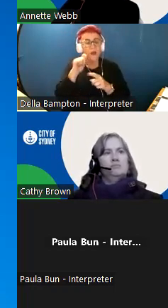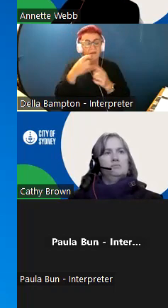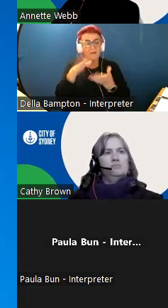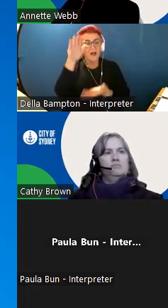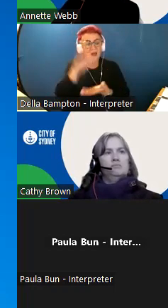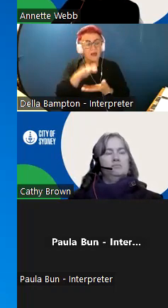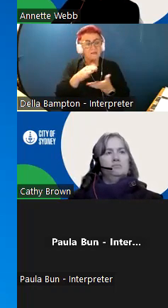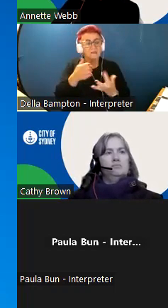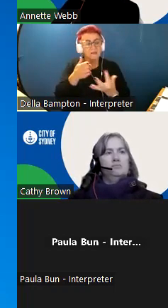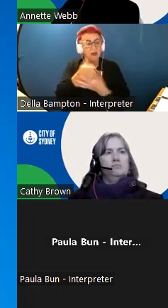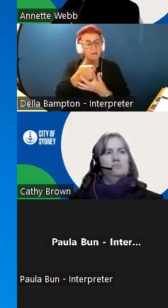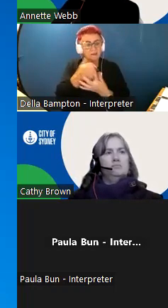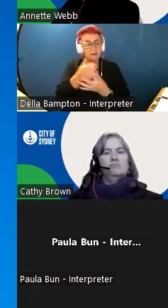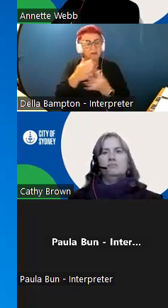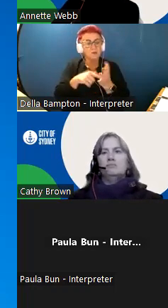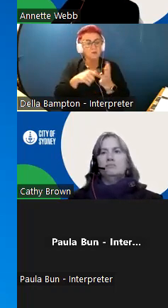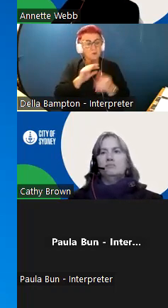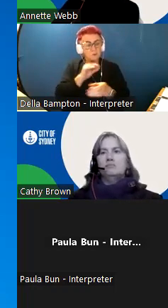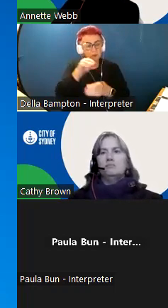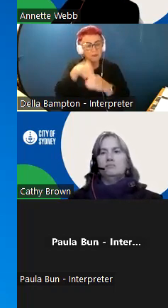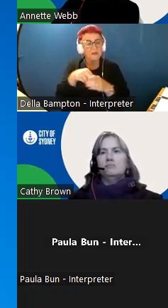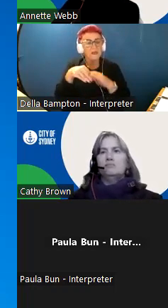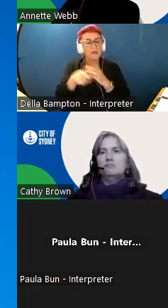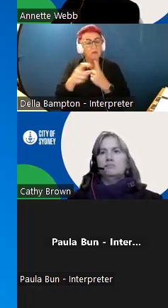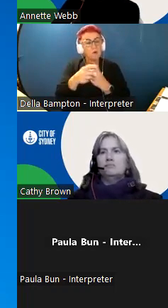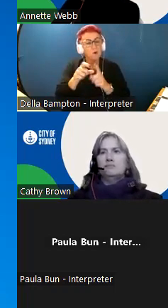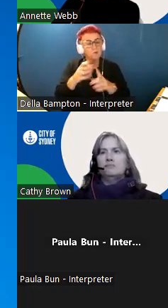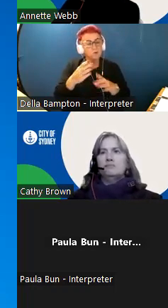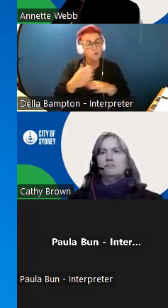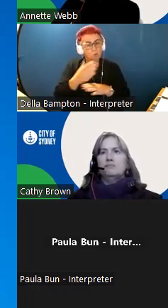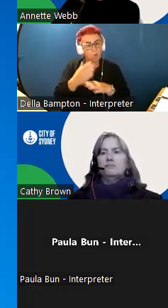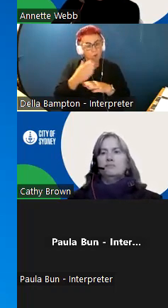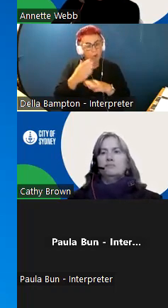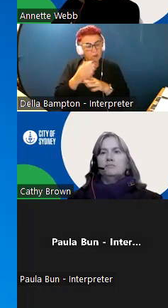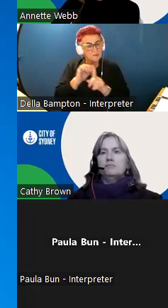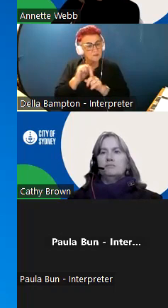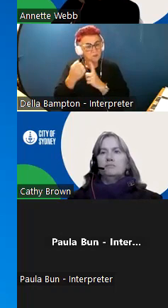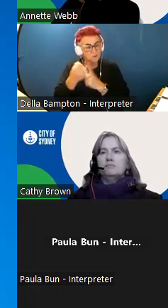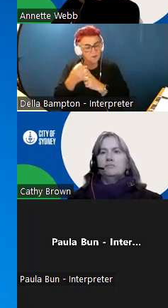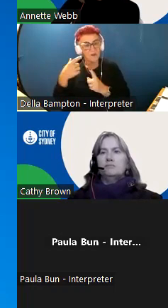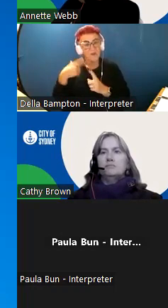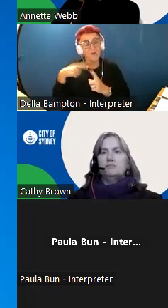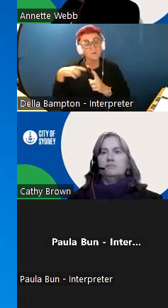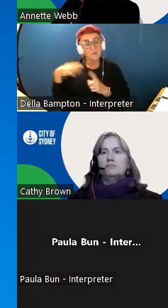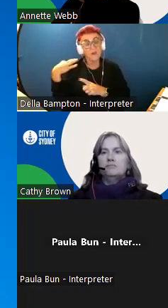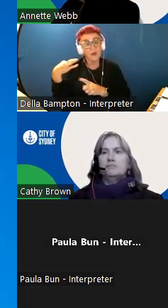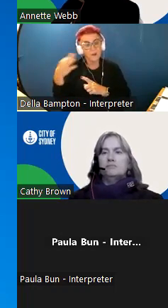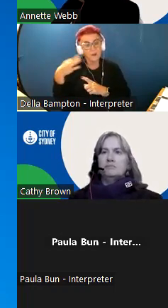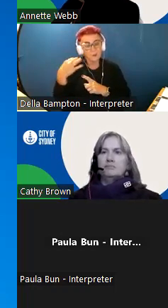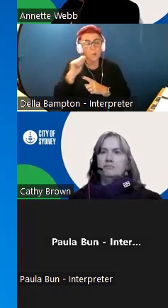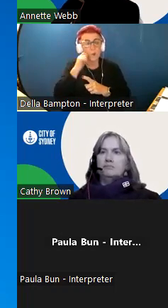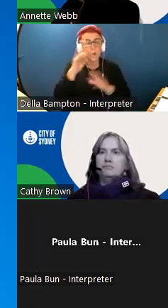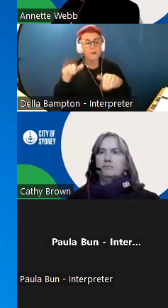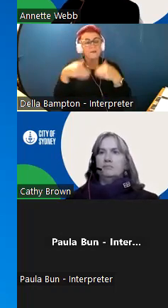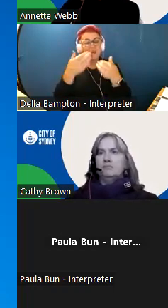accessing opportunity to participate in the cultural workforce in Sydney. So that's why in the application process, priority will be given